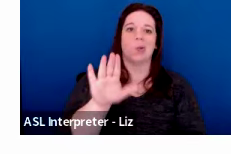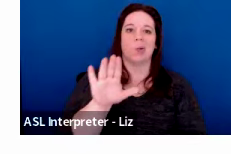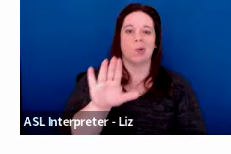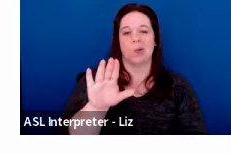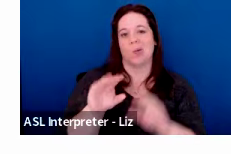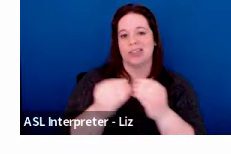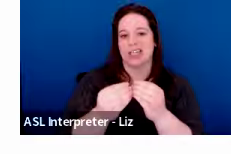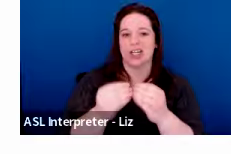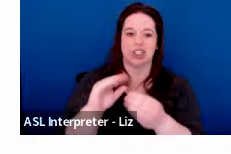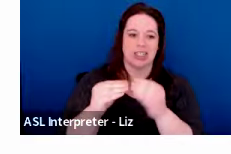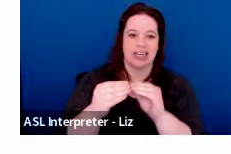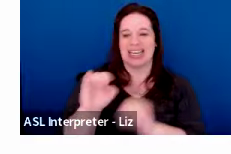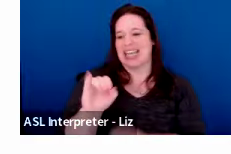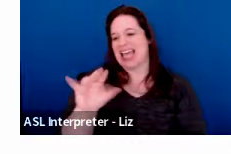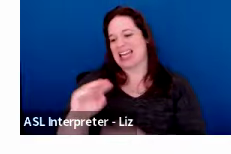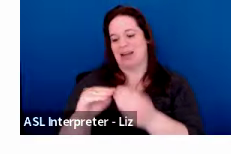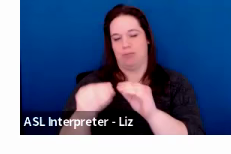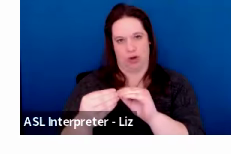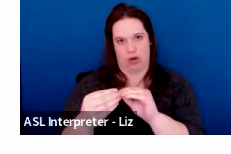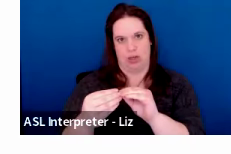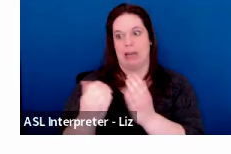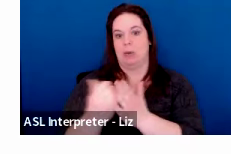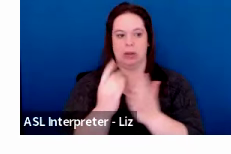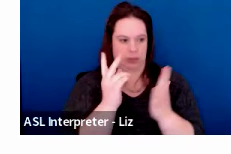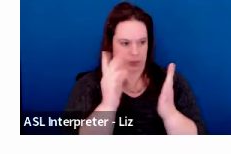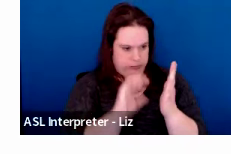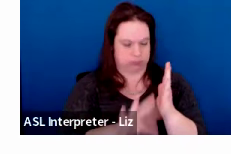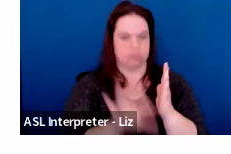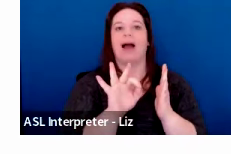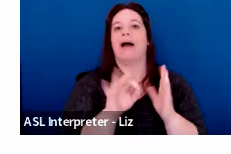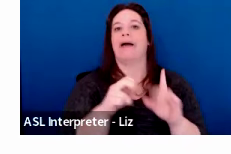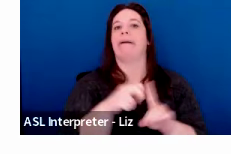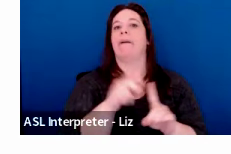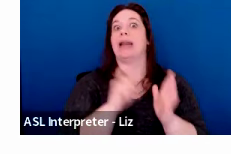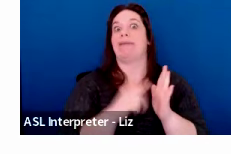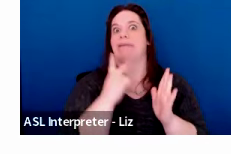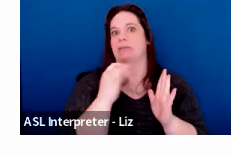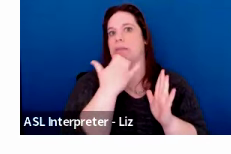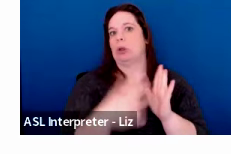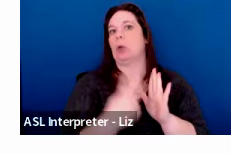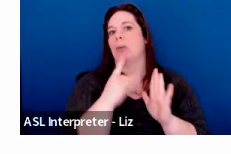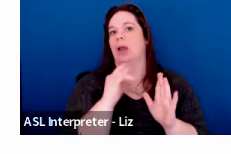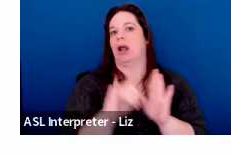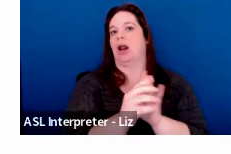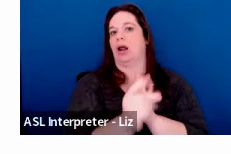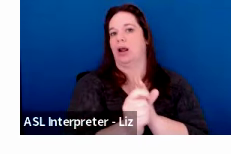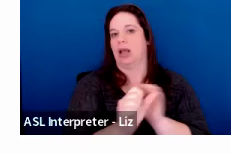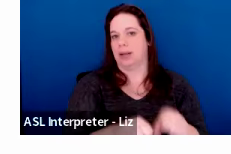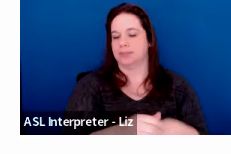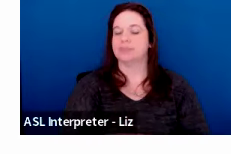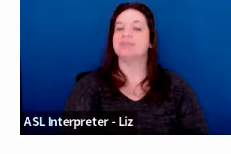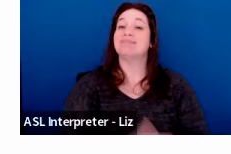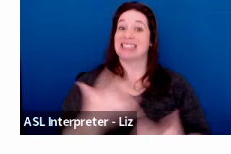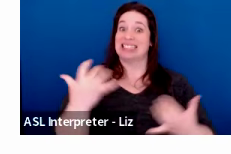easier and we can check also for duplicates that way. And this is a good time to go into your portal and